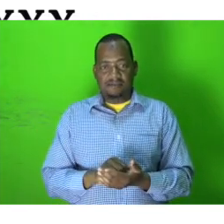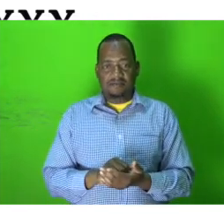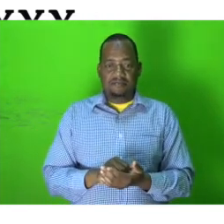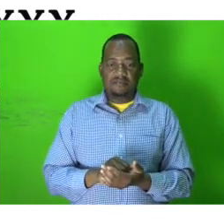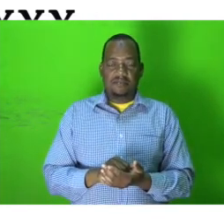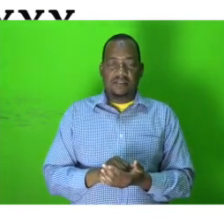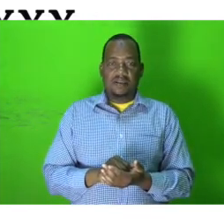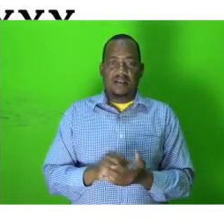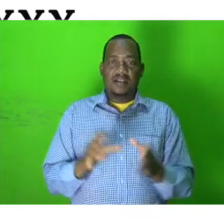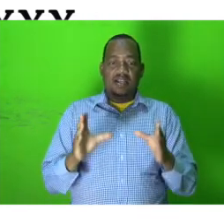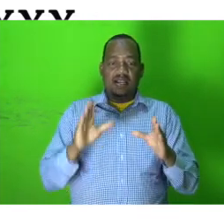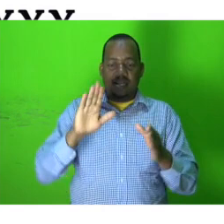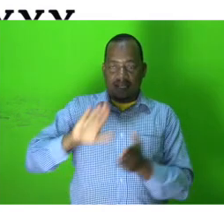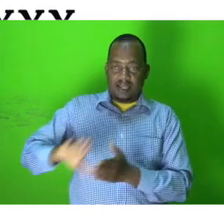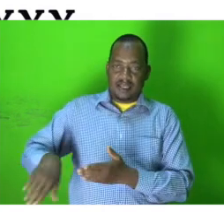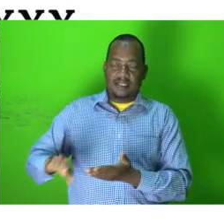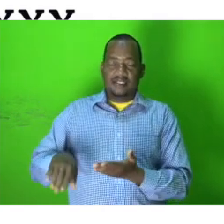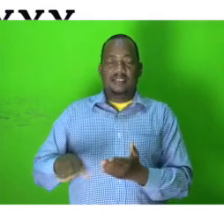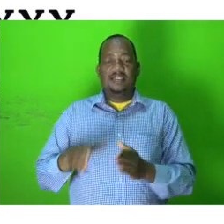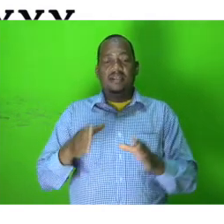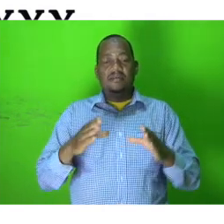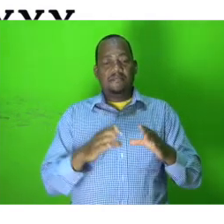less bank charges,